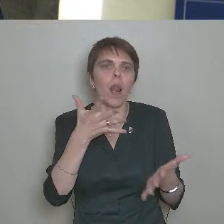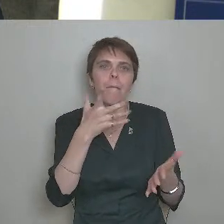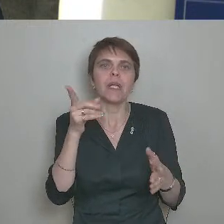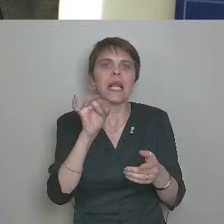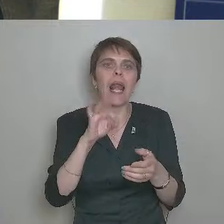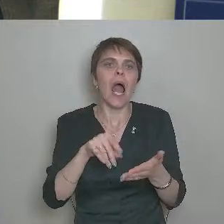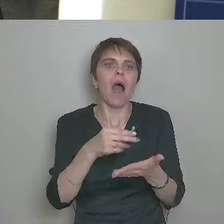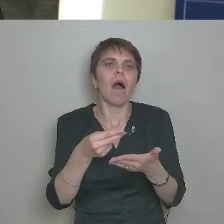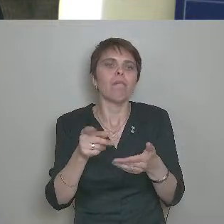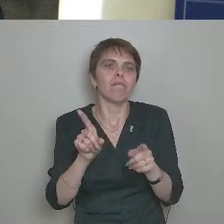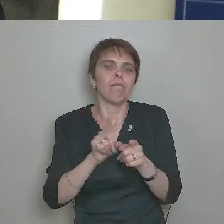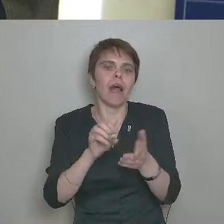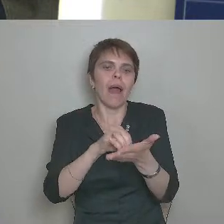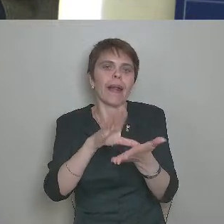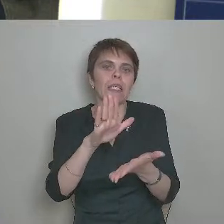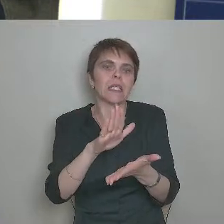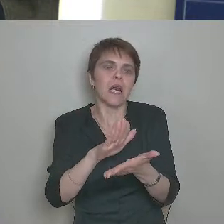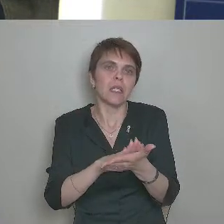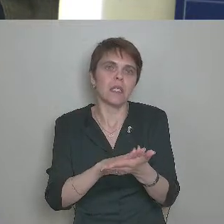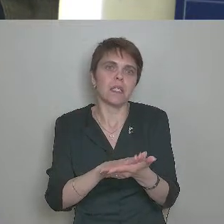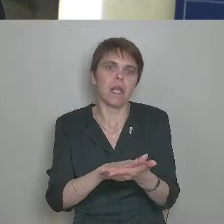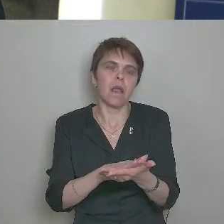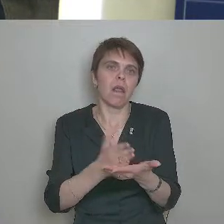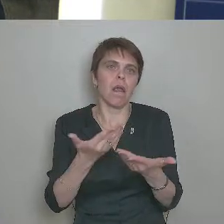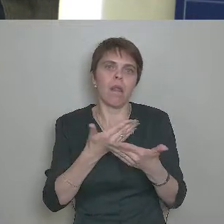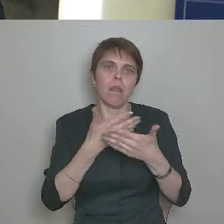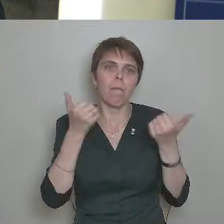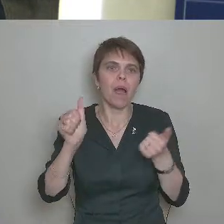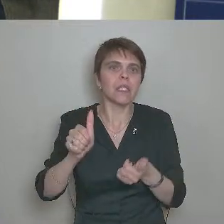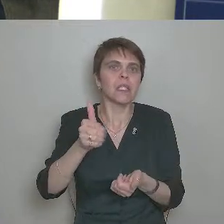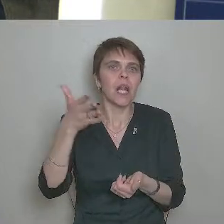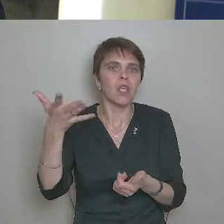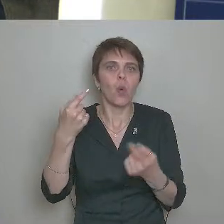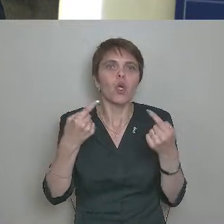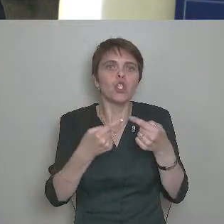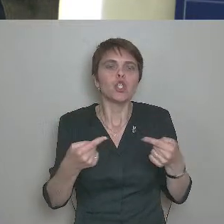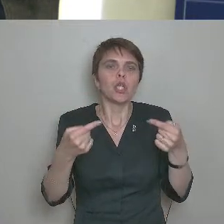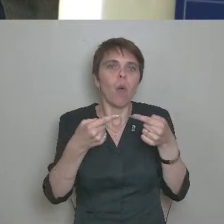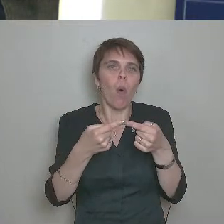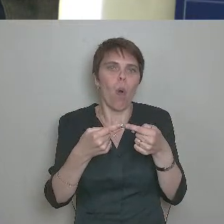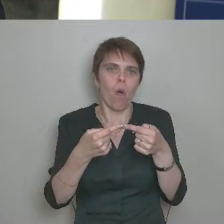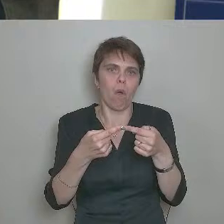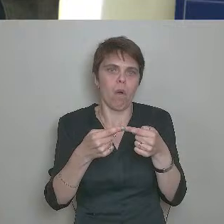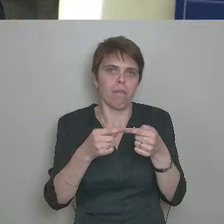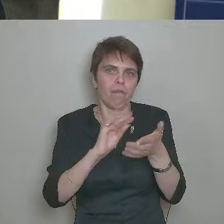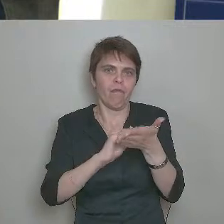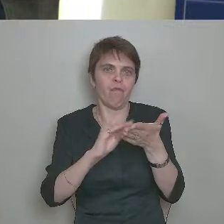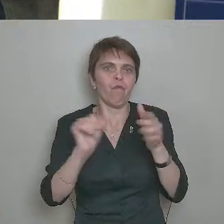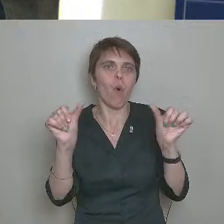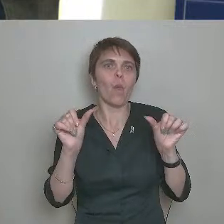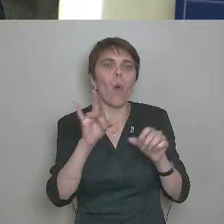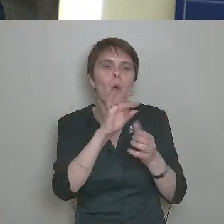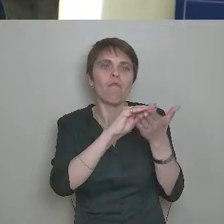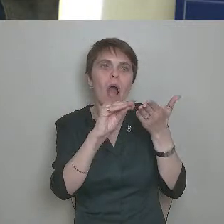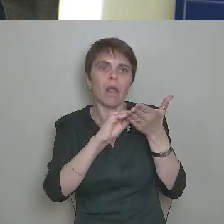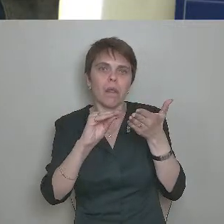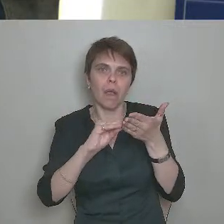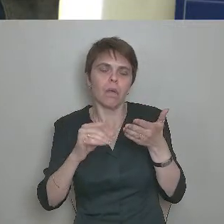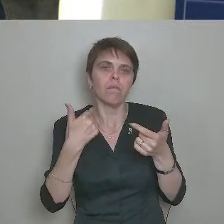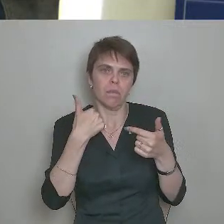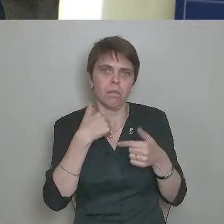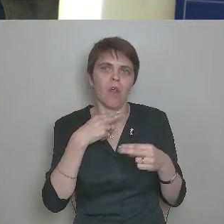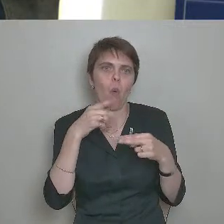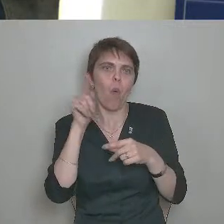shouldn't lead to registration. Let me phrase it this way. I don't have a clear